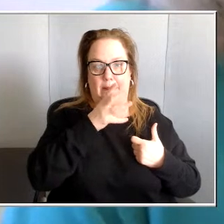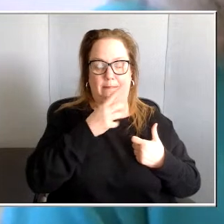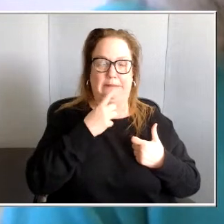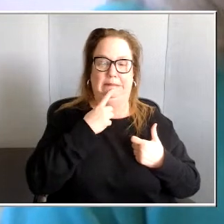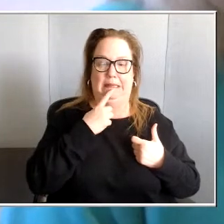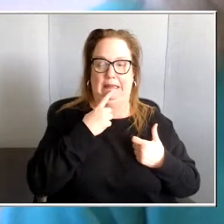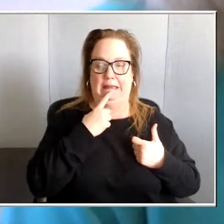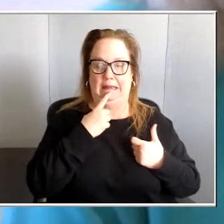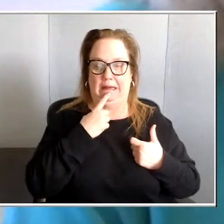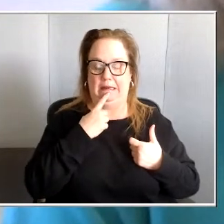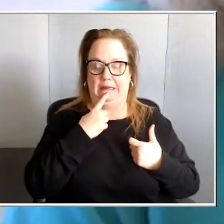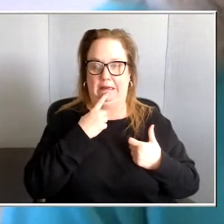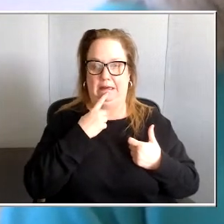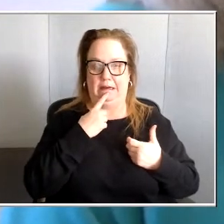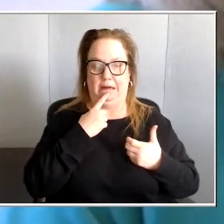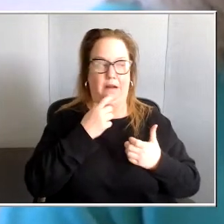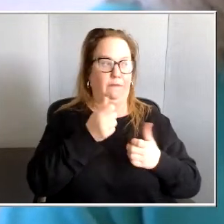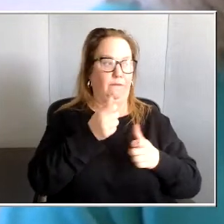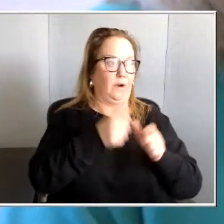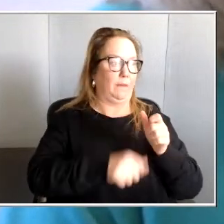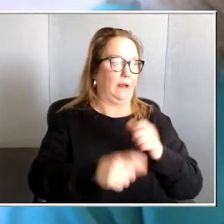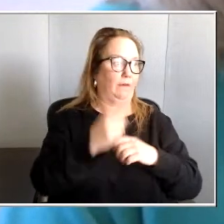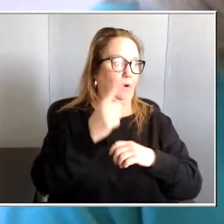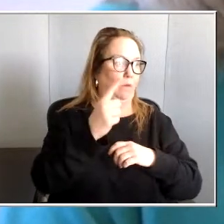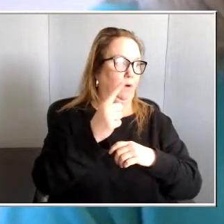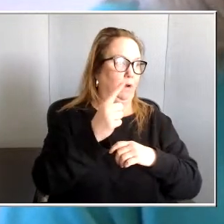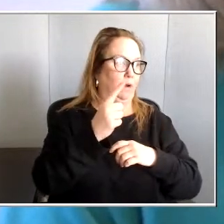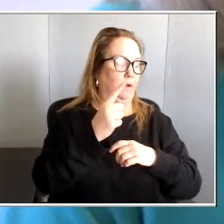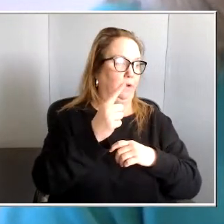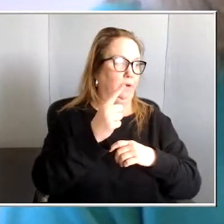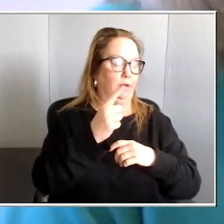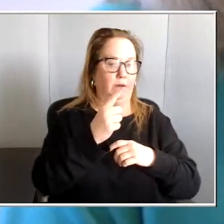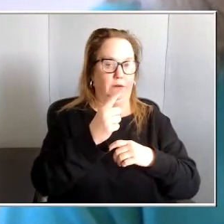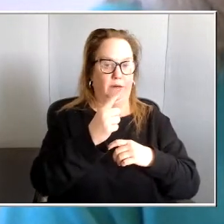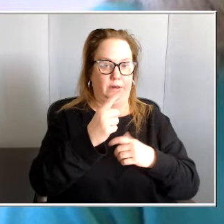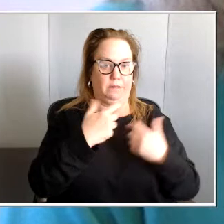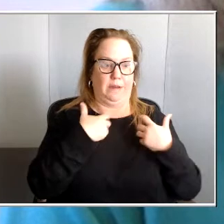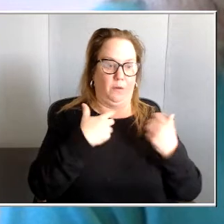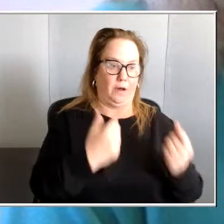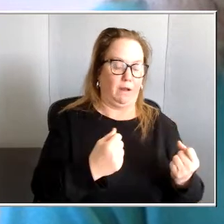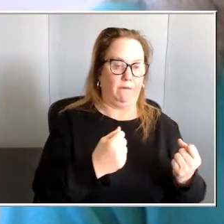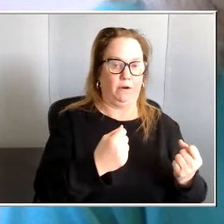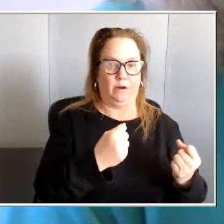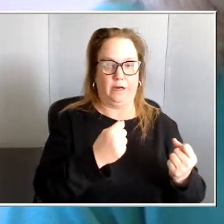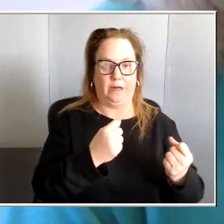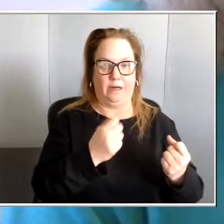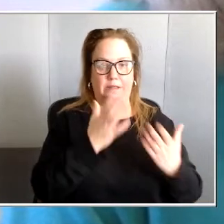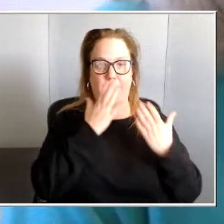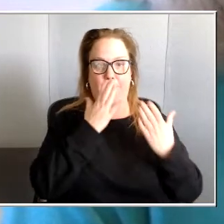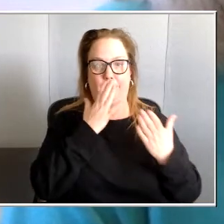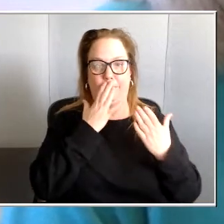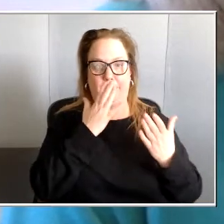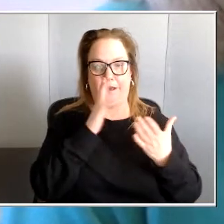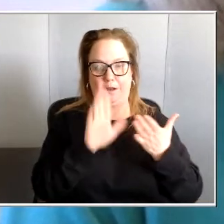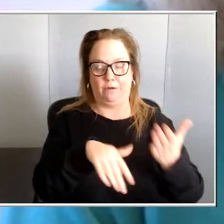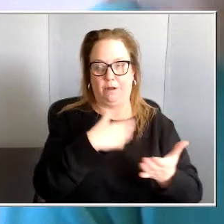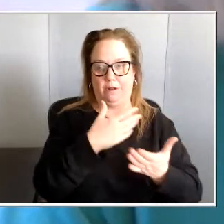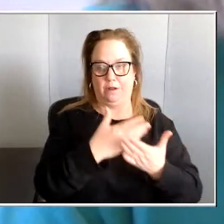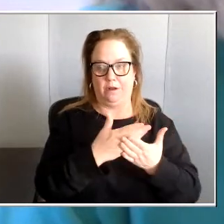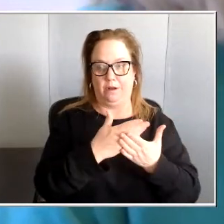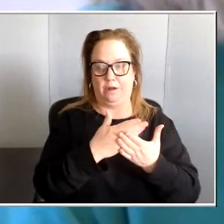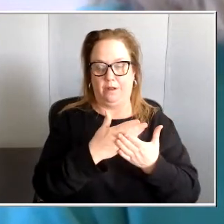like from everyone who poured into my recovery, just thank you. And it